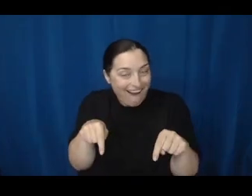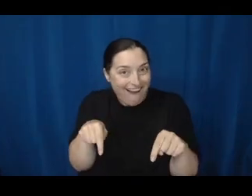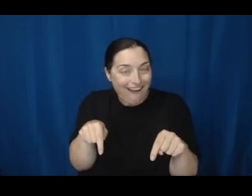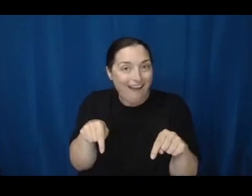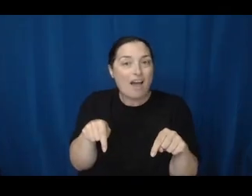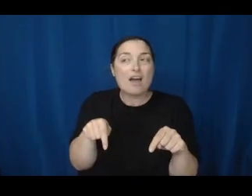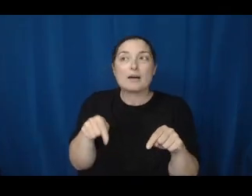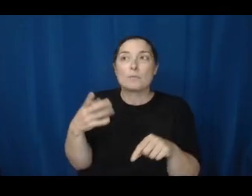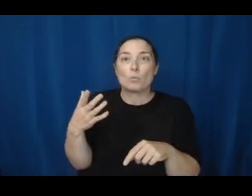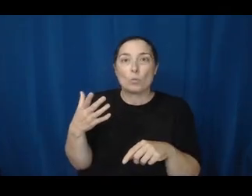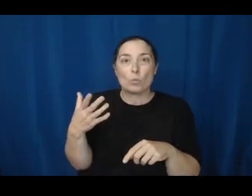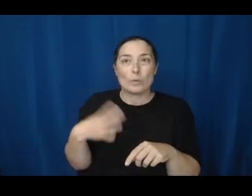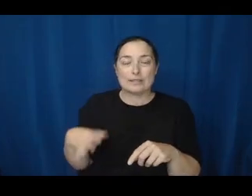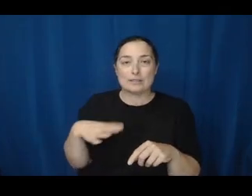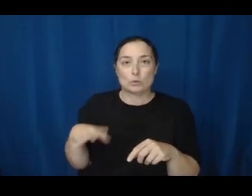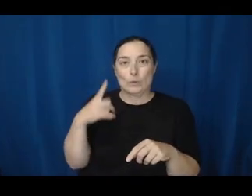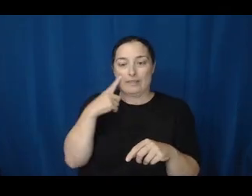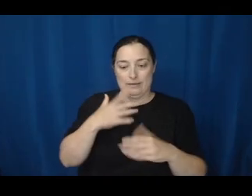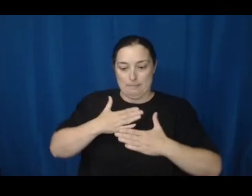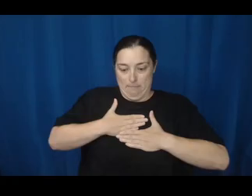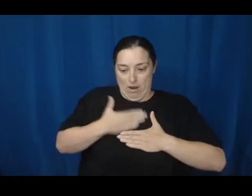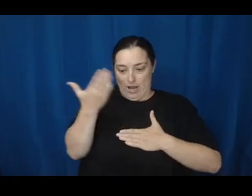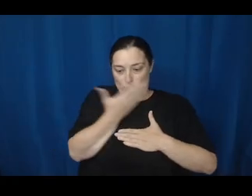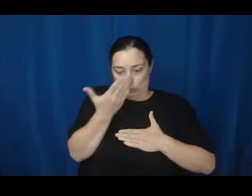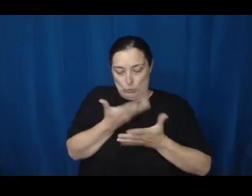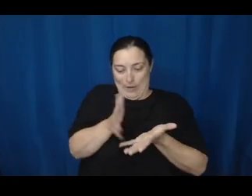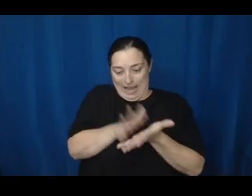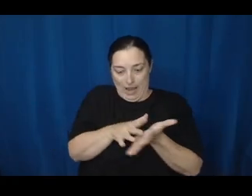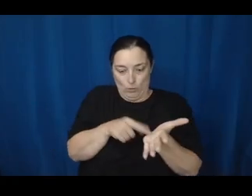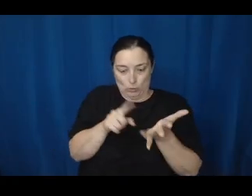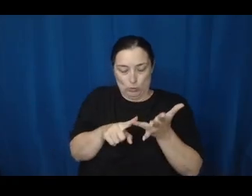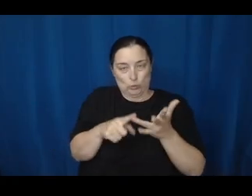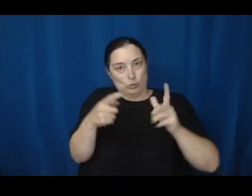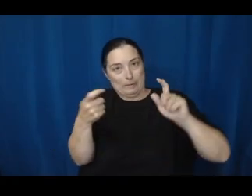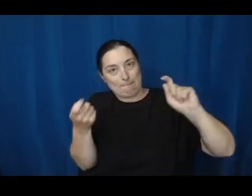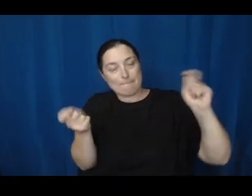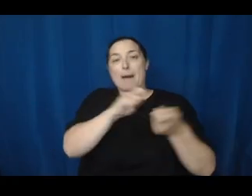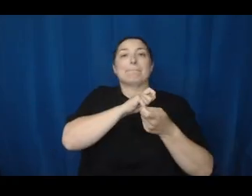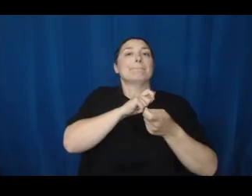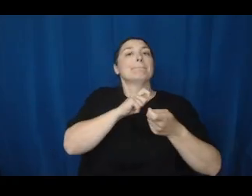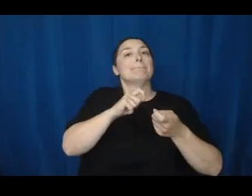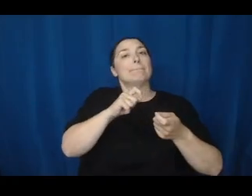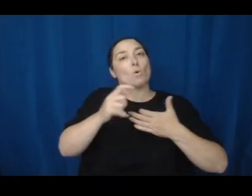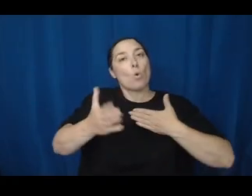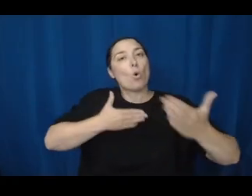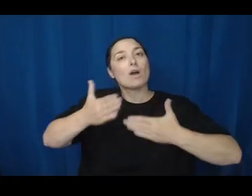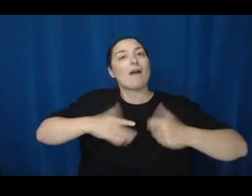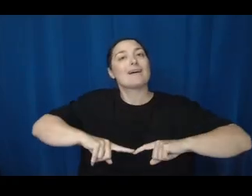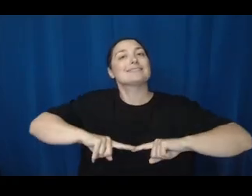asking what the school could be and how we can organize school in a place, in a ways that it will be